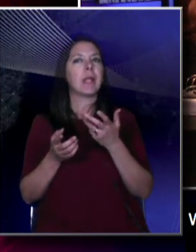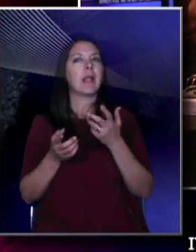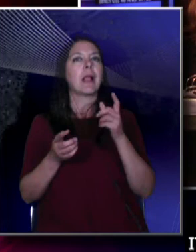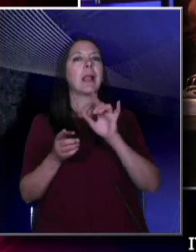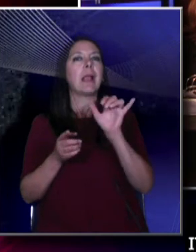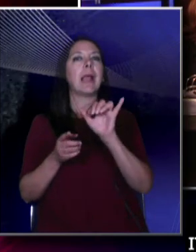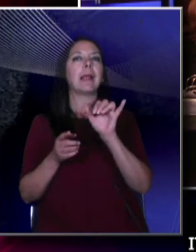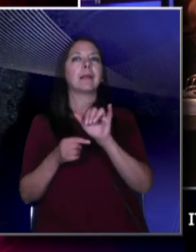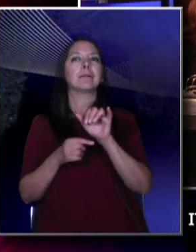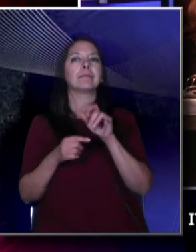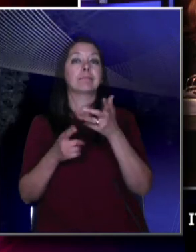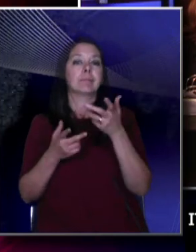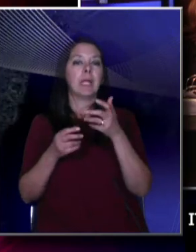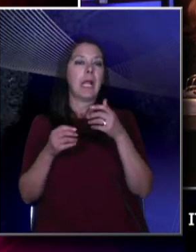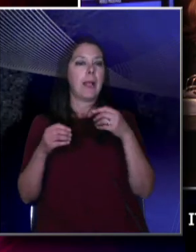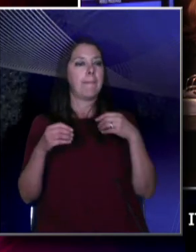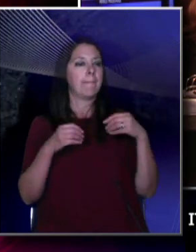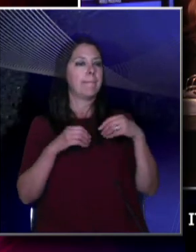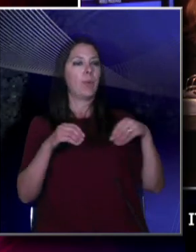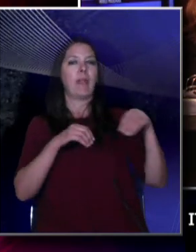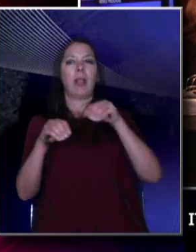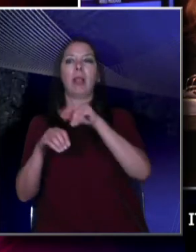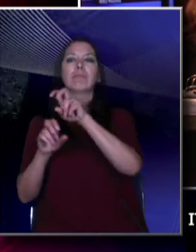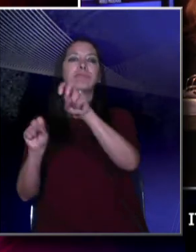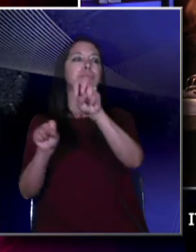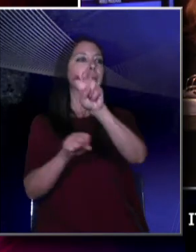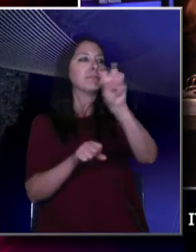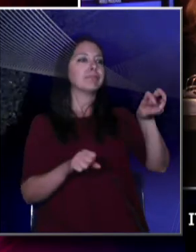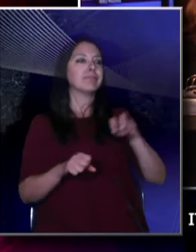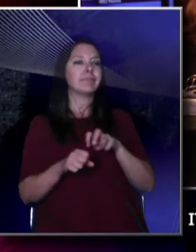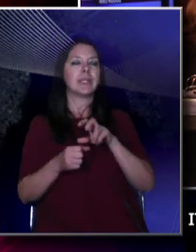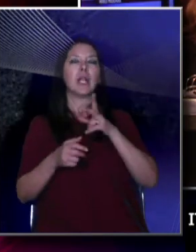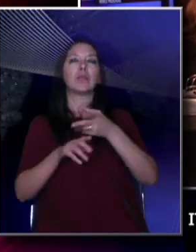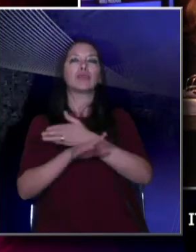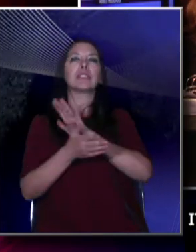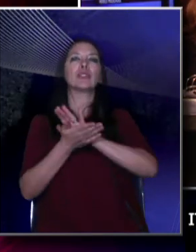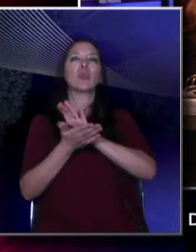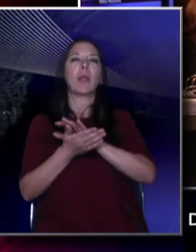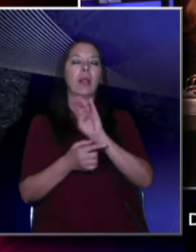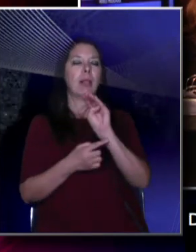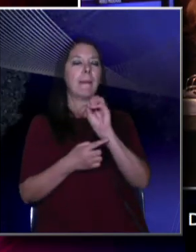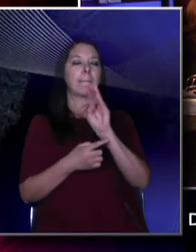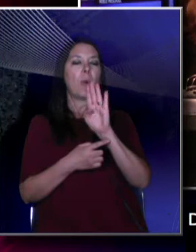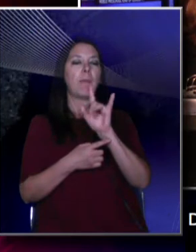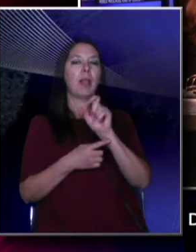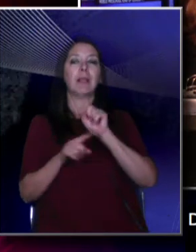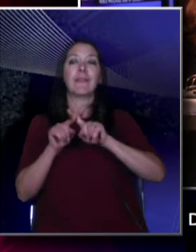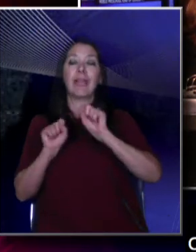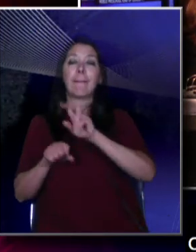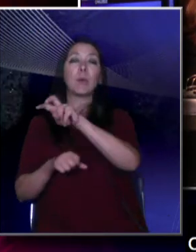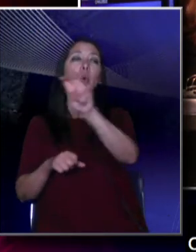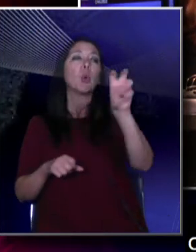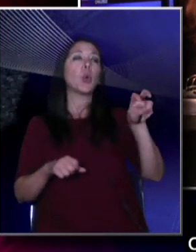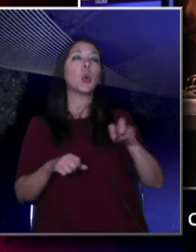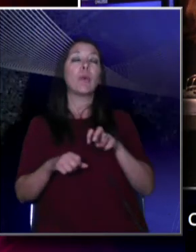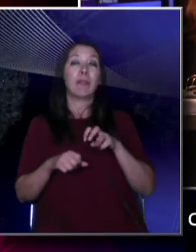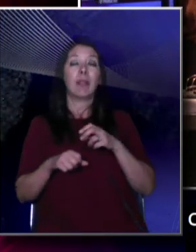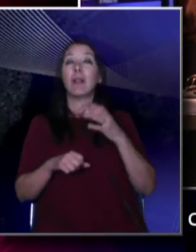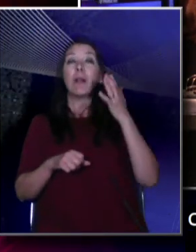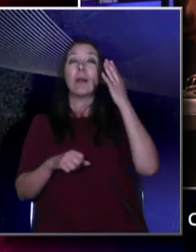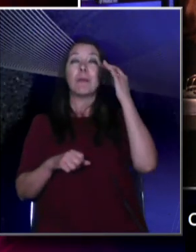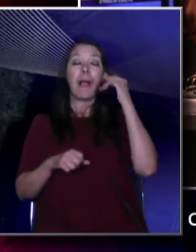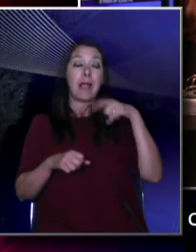mobile preschool kind of concept. Because one challenge of Phoenix Day School for the Deaf,